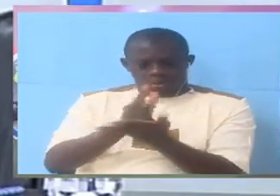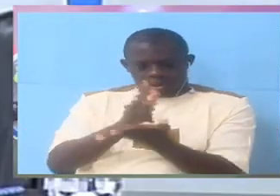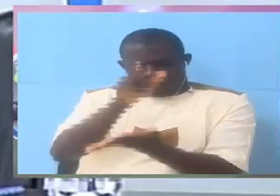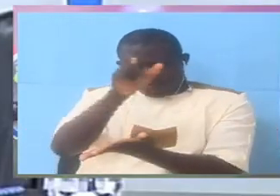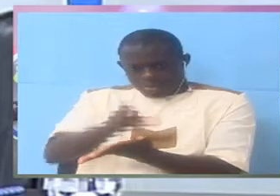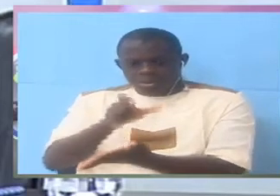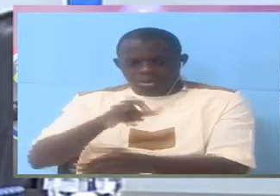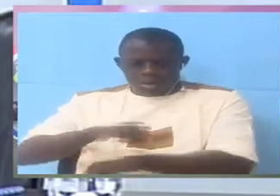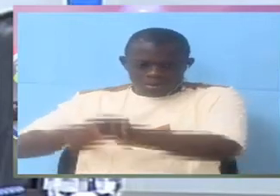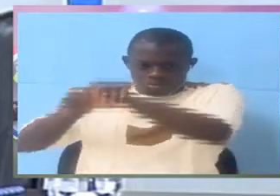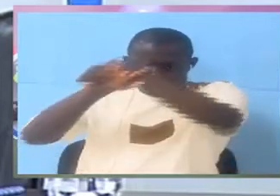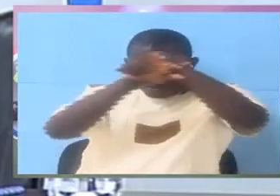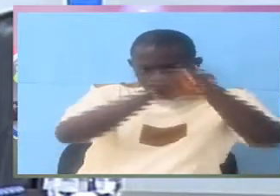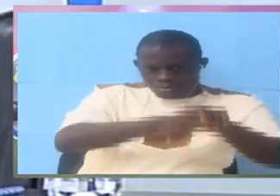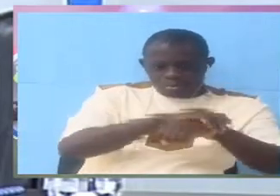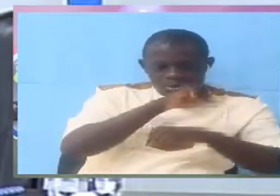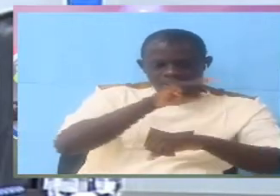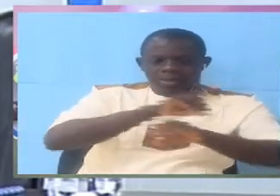accept it.